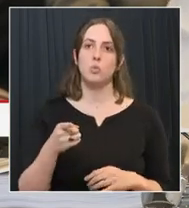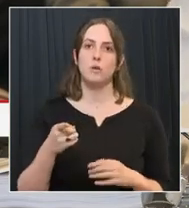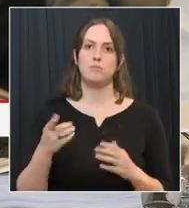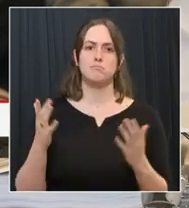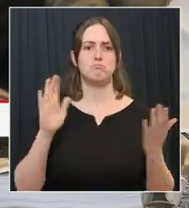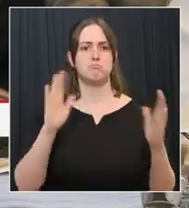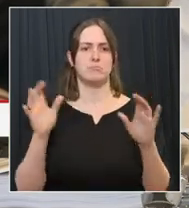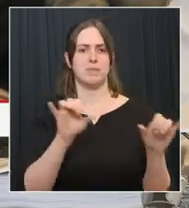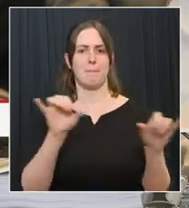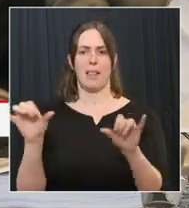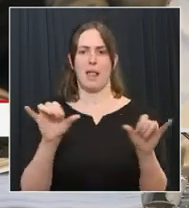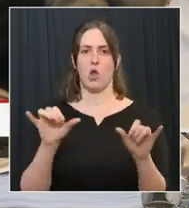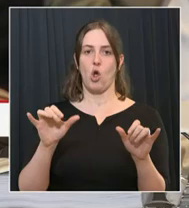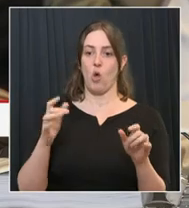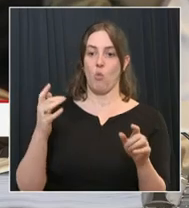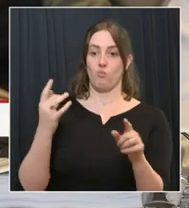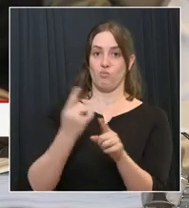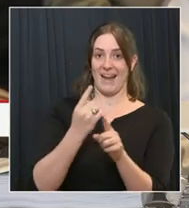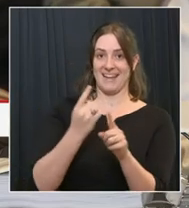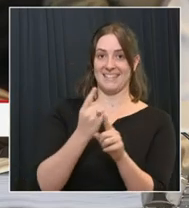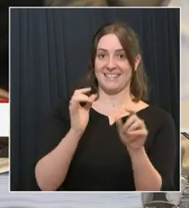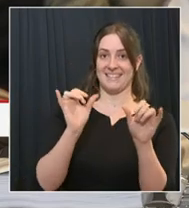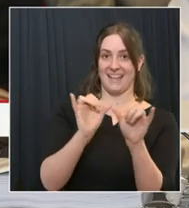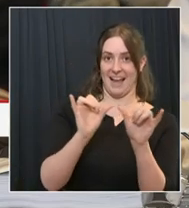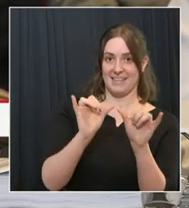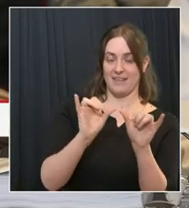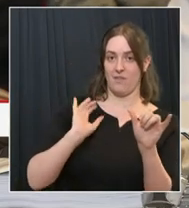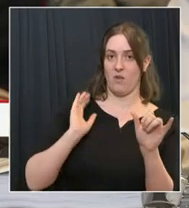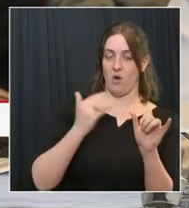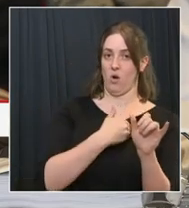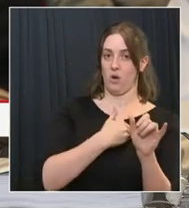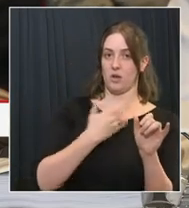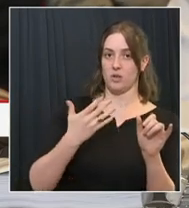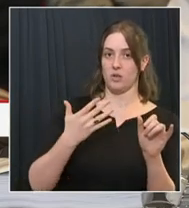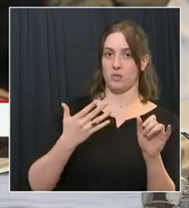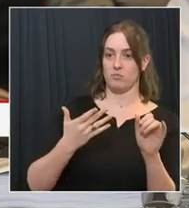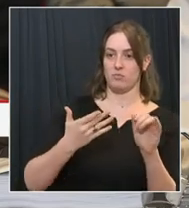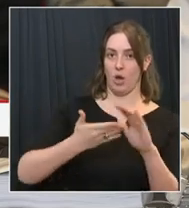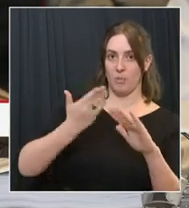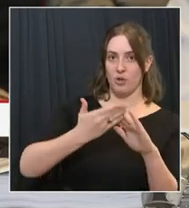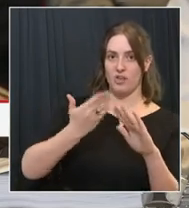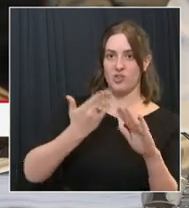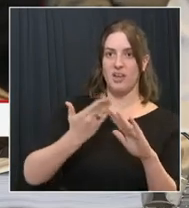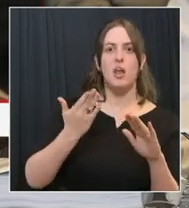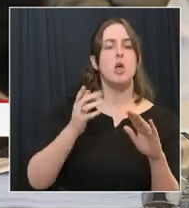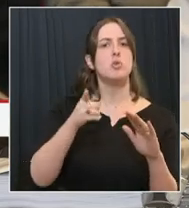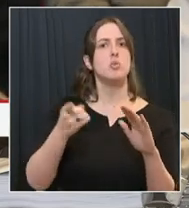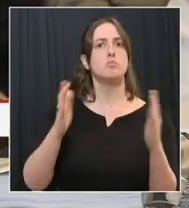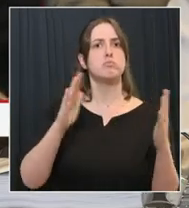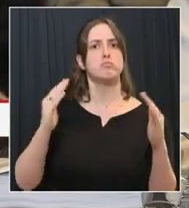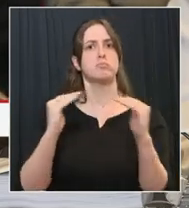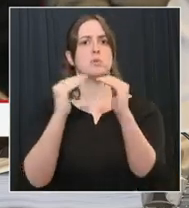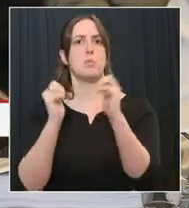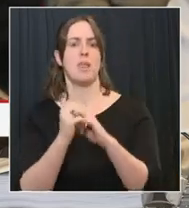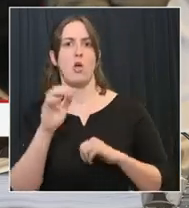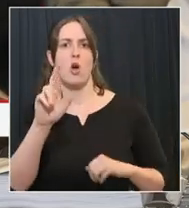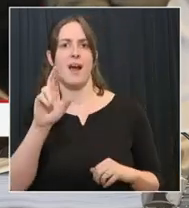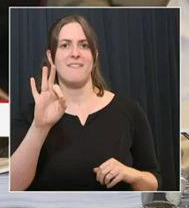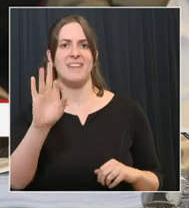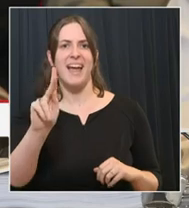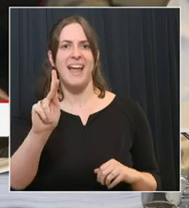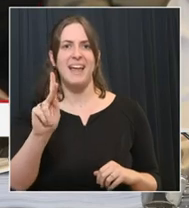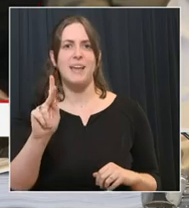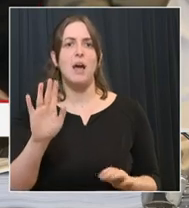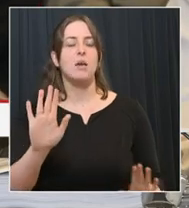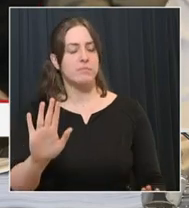any right sizing of the operating budget with RFK Stadium, if RFK Stadium does not proceed, it would be a big